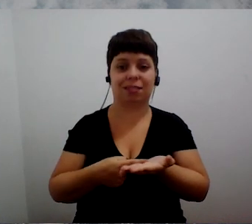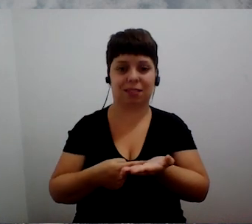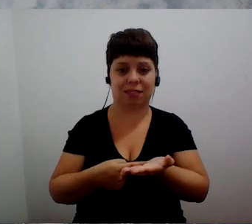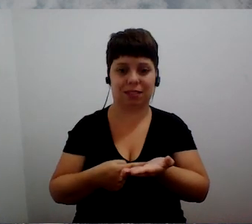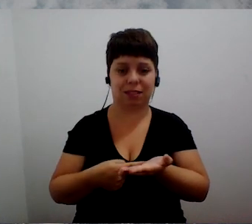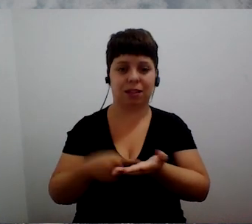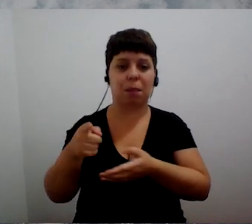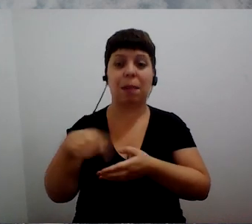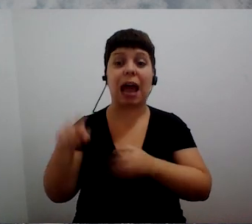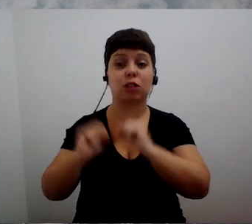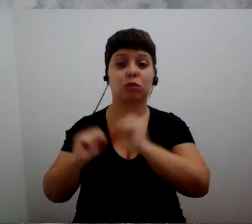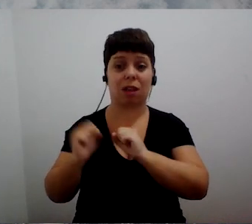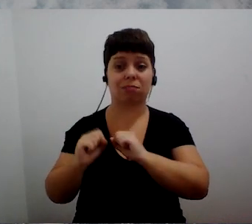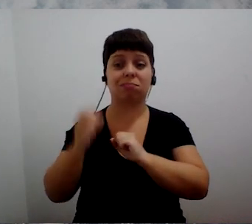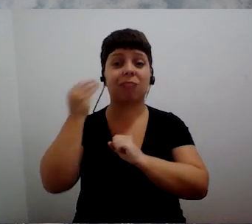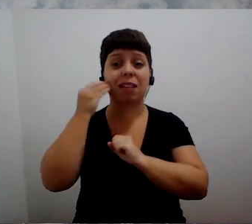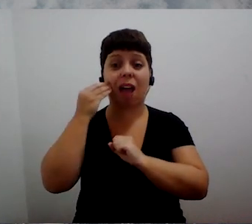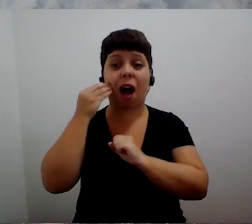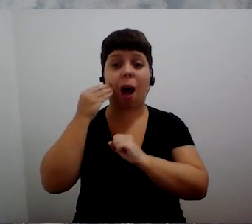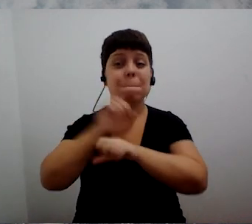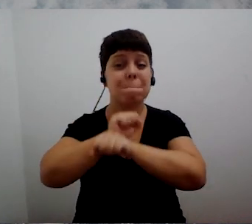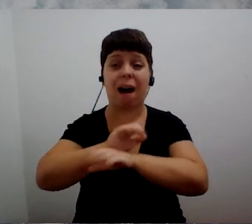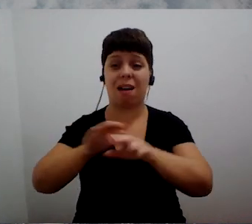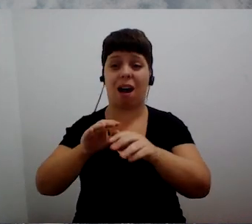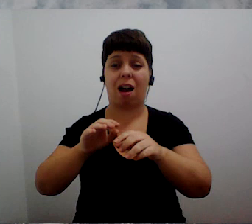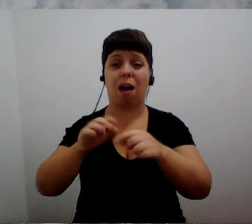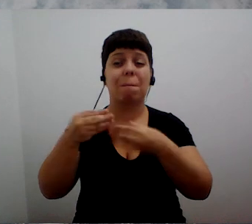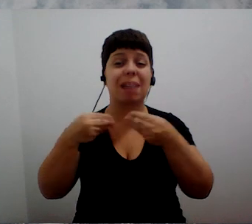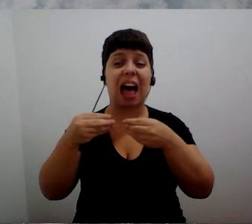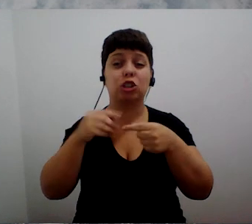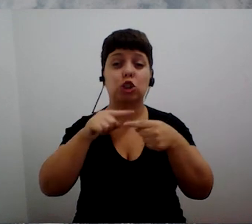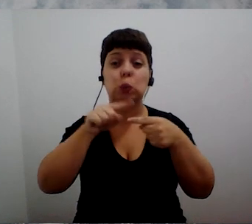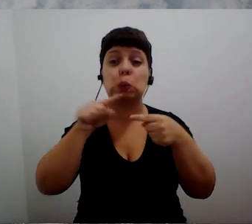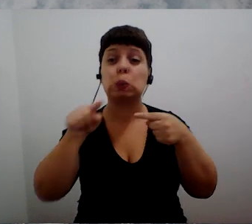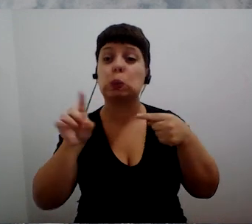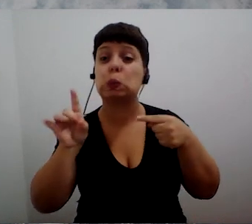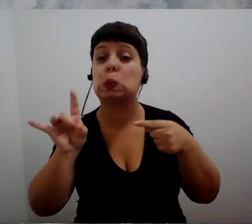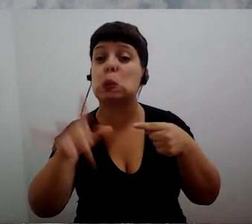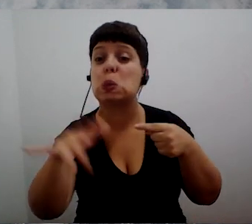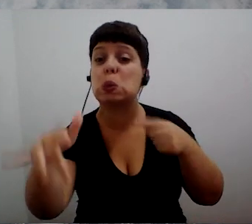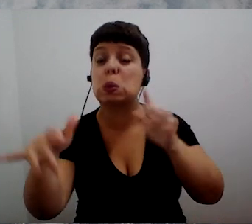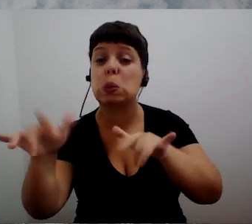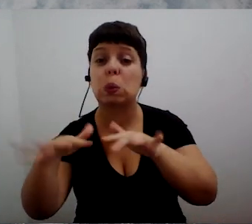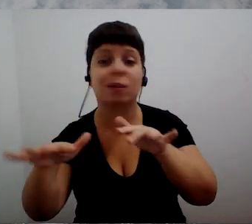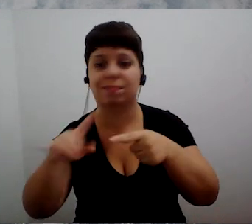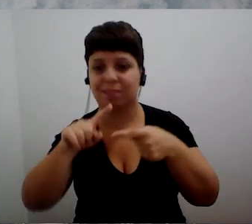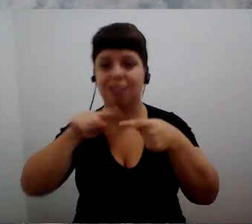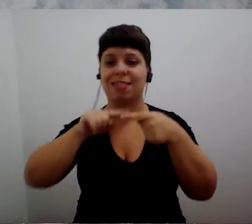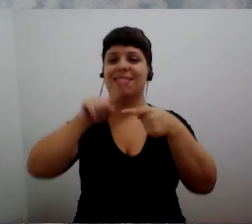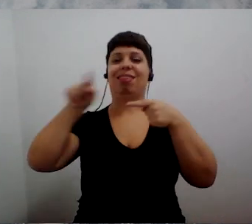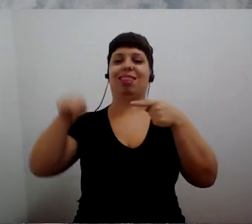huge agreement, voluntary agreement by the industry to stop losing plastic to